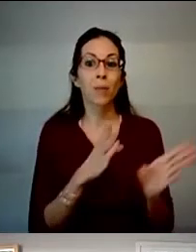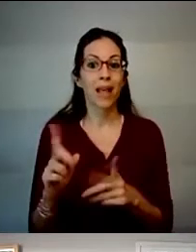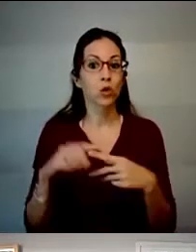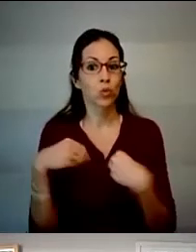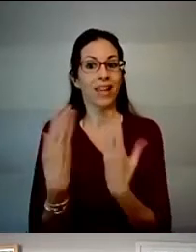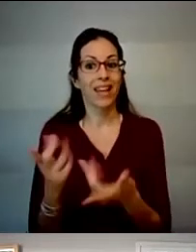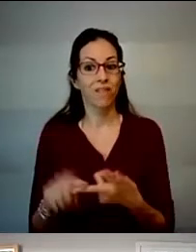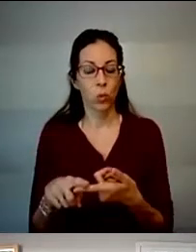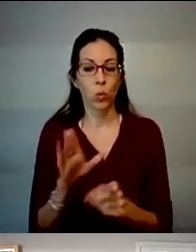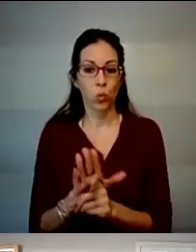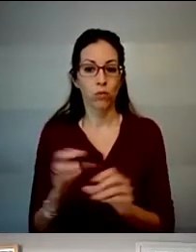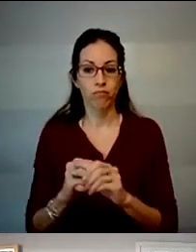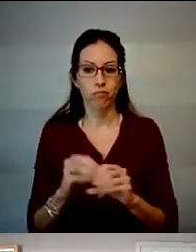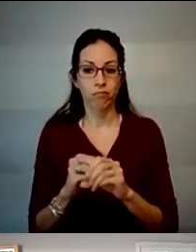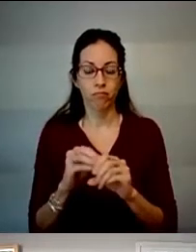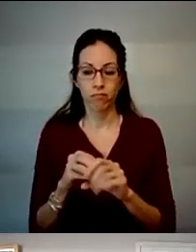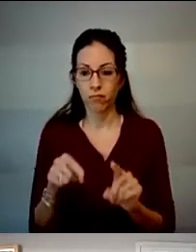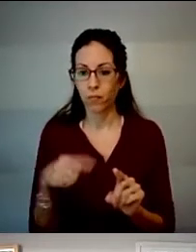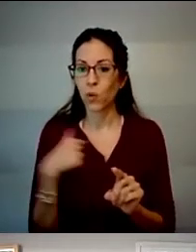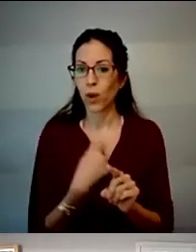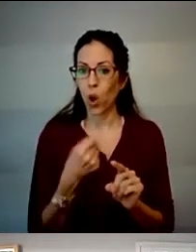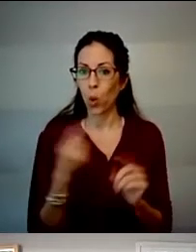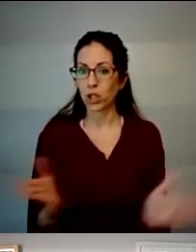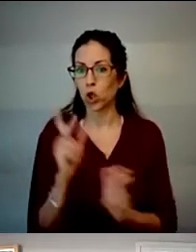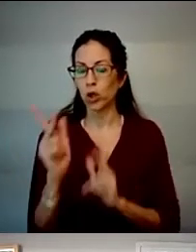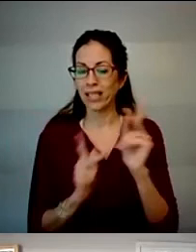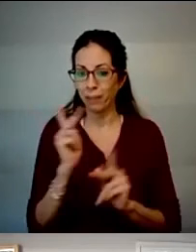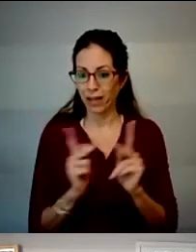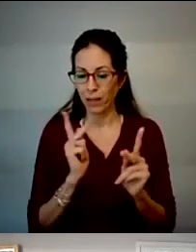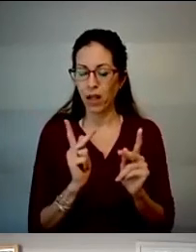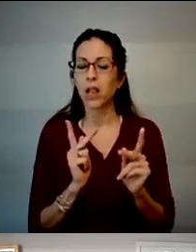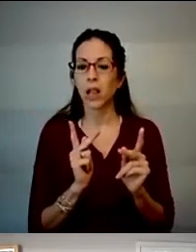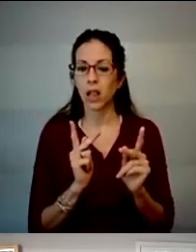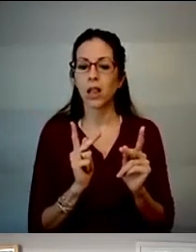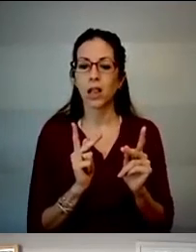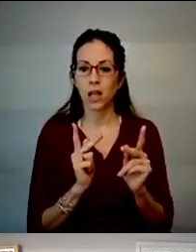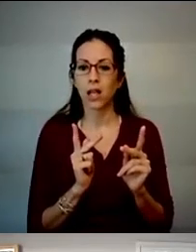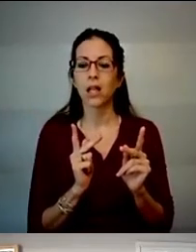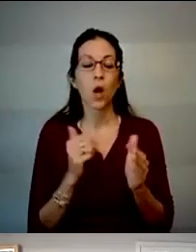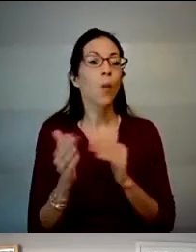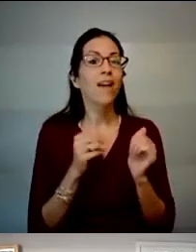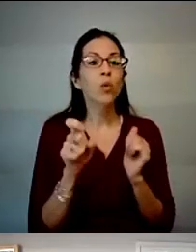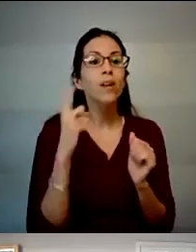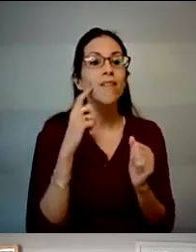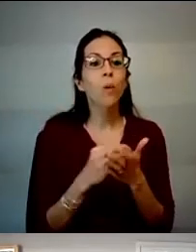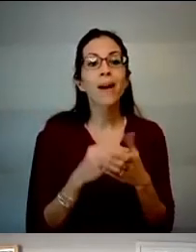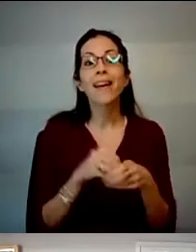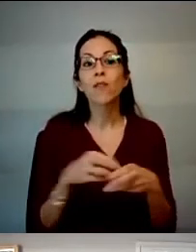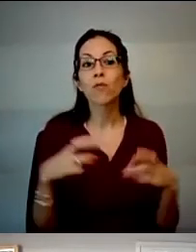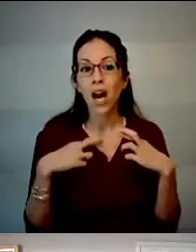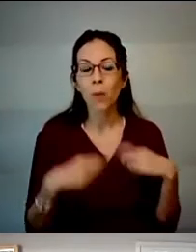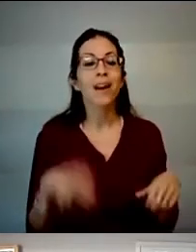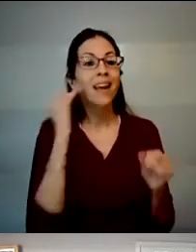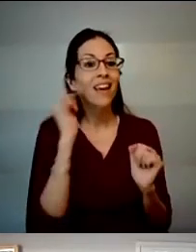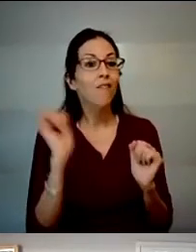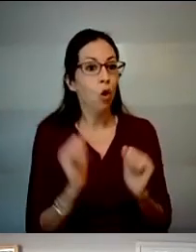encourage people to have, you know, when we talk about what they need for money in retirement, to try and, you know, if it's important to them for their giving, to have